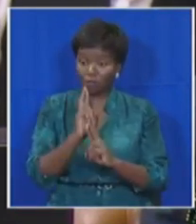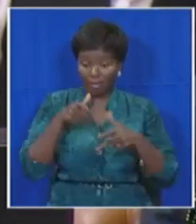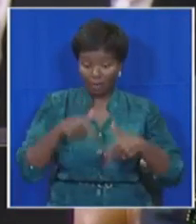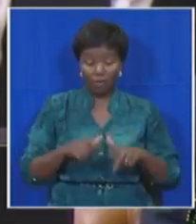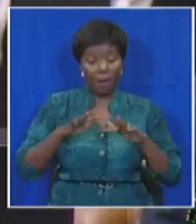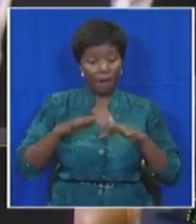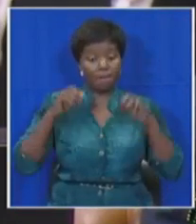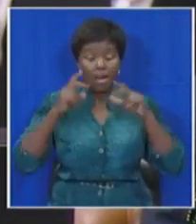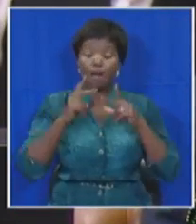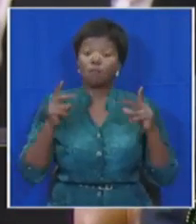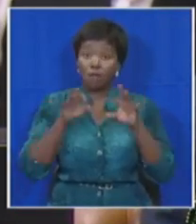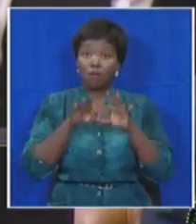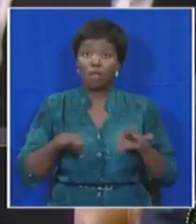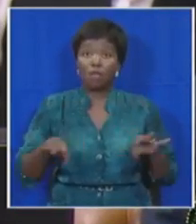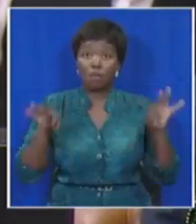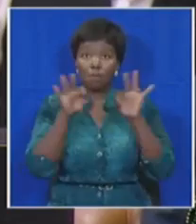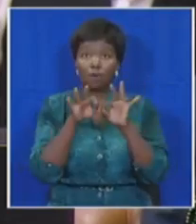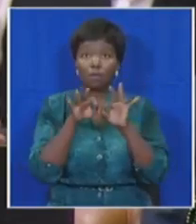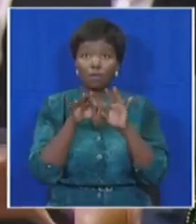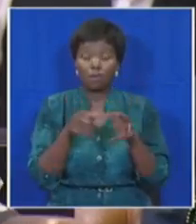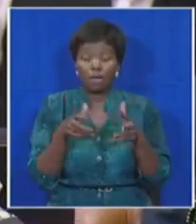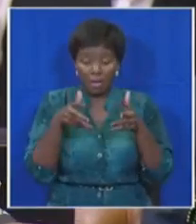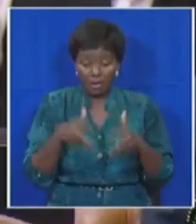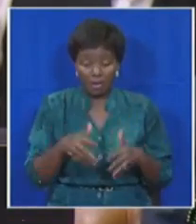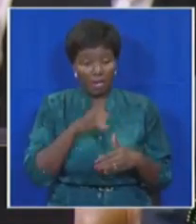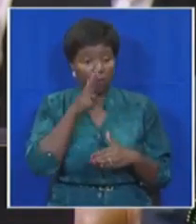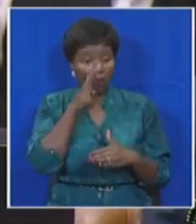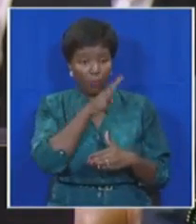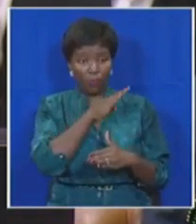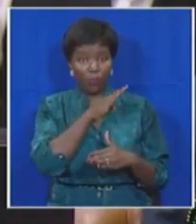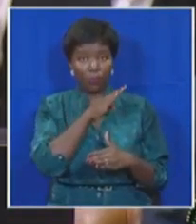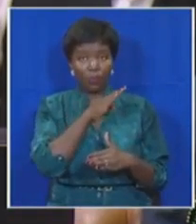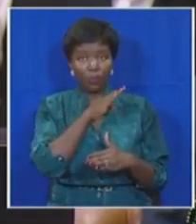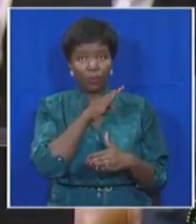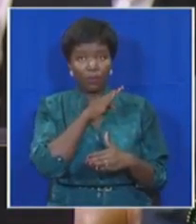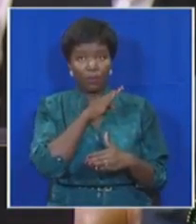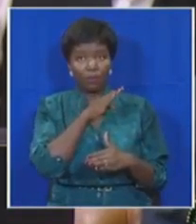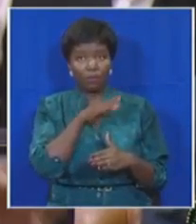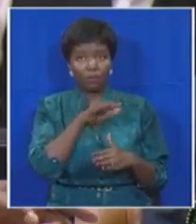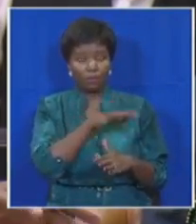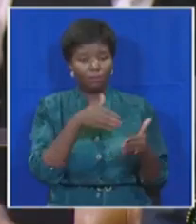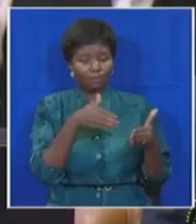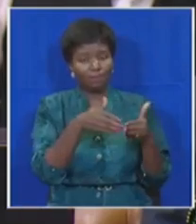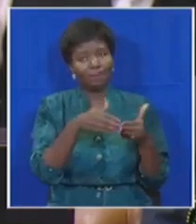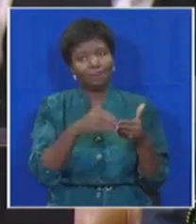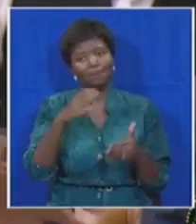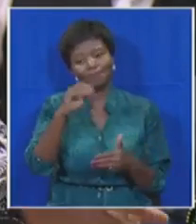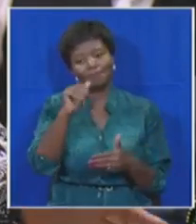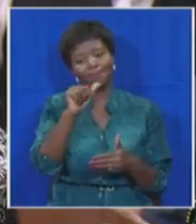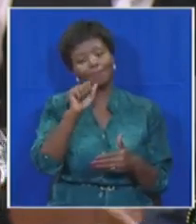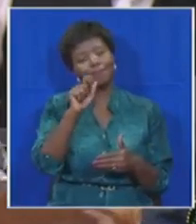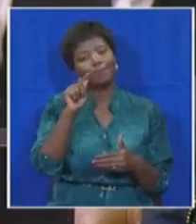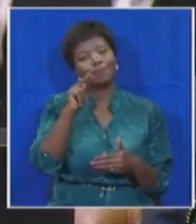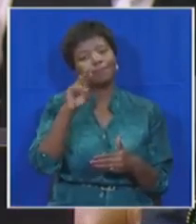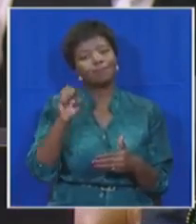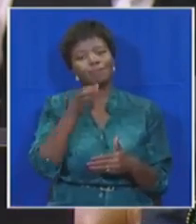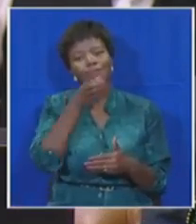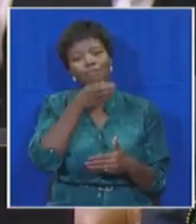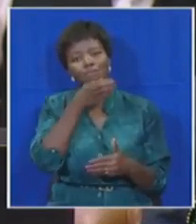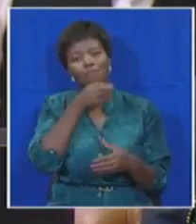is important. There is no House chair, there is no castle corner in the House.